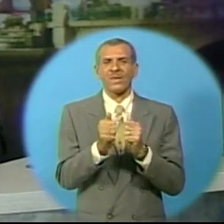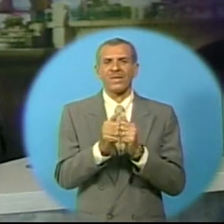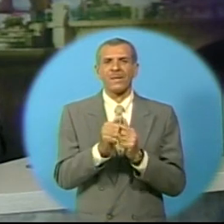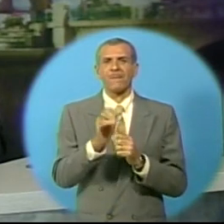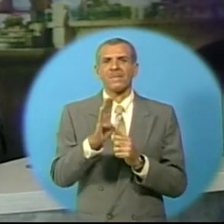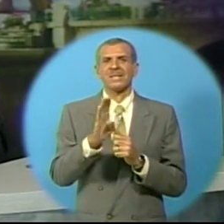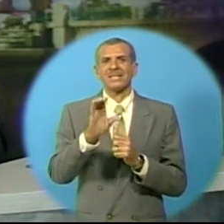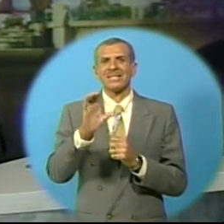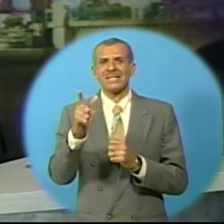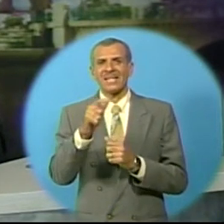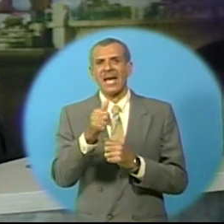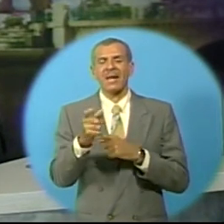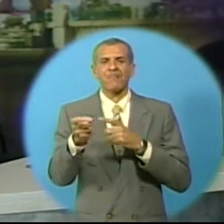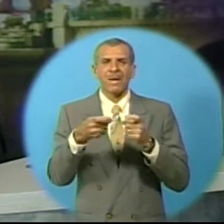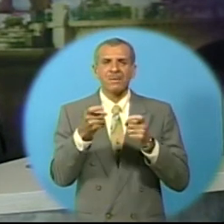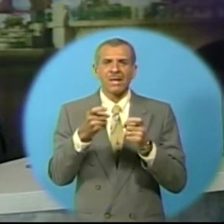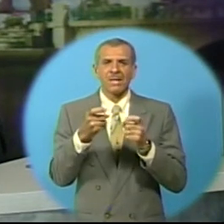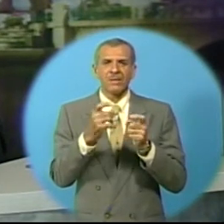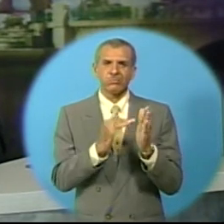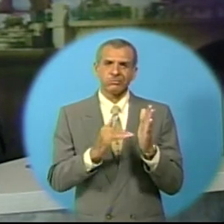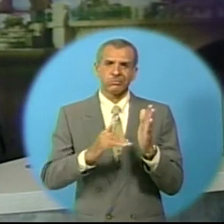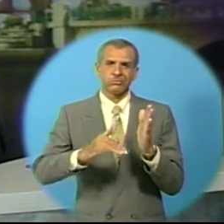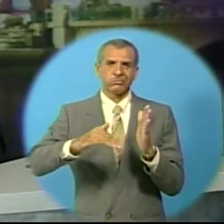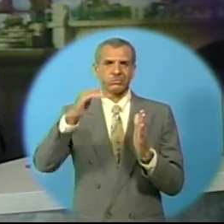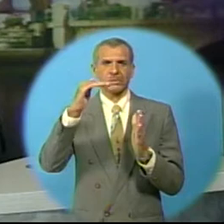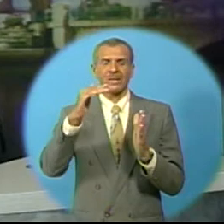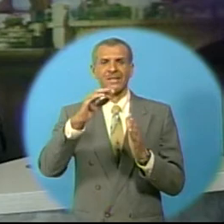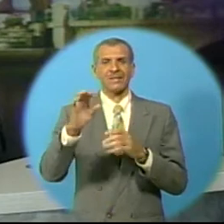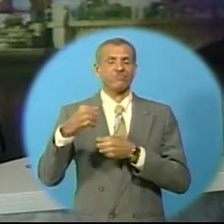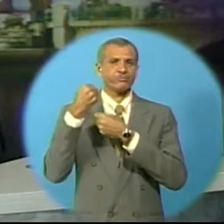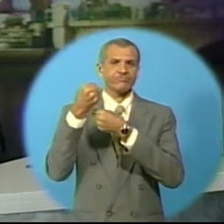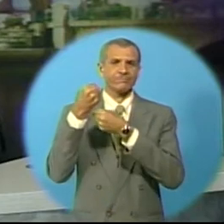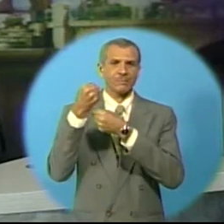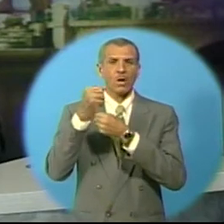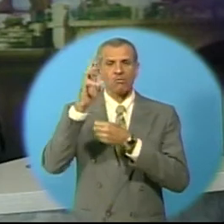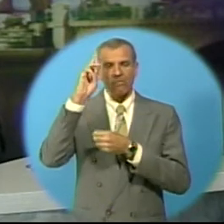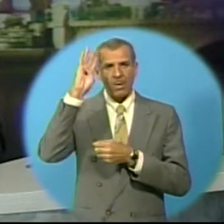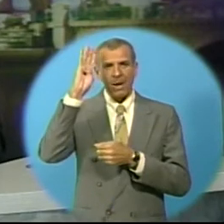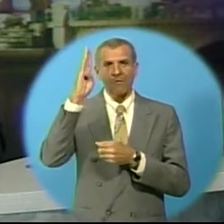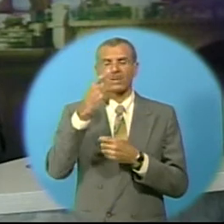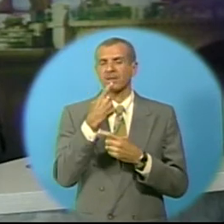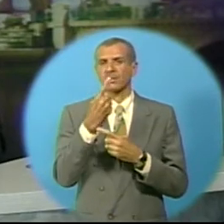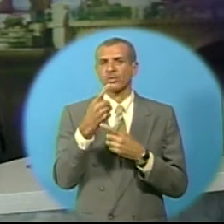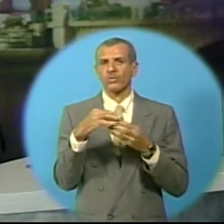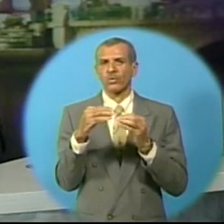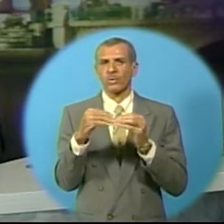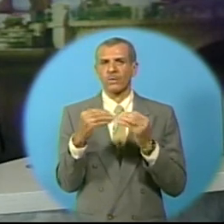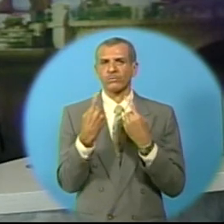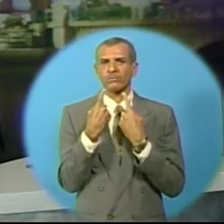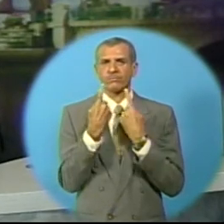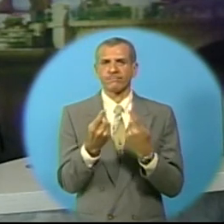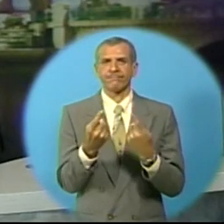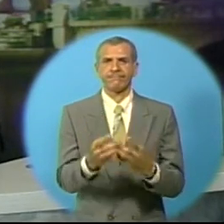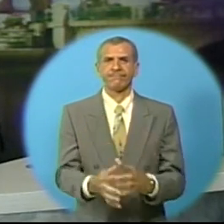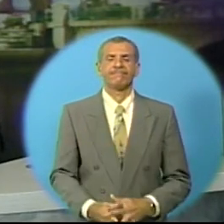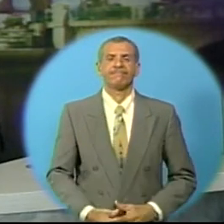BCC's management threatens to escalate into industrial action. Ron Brathwaite has that story.